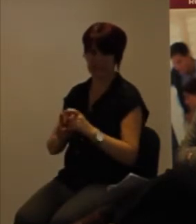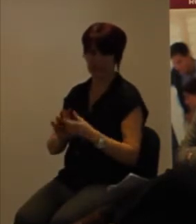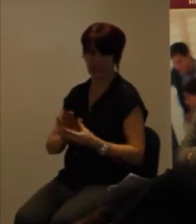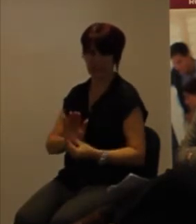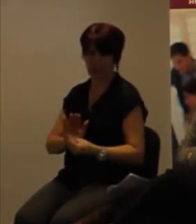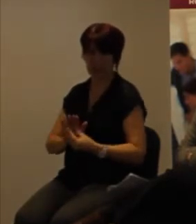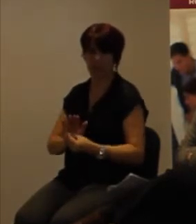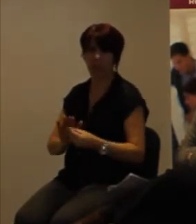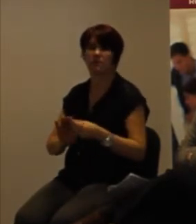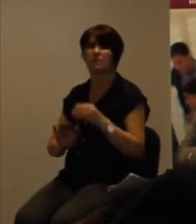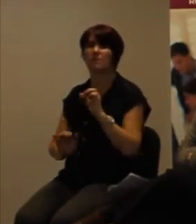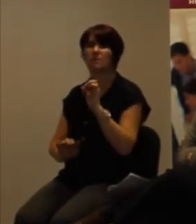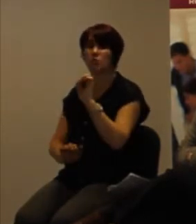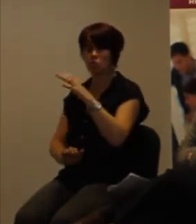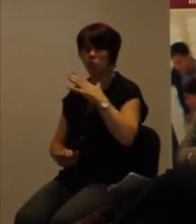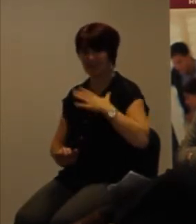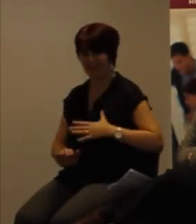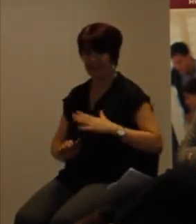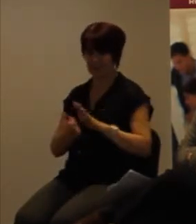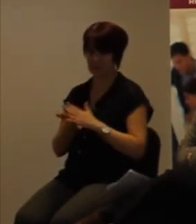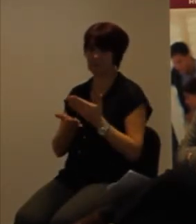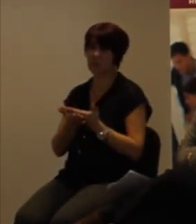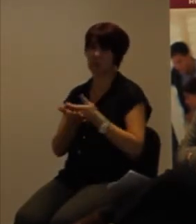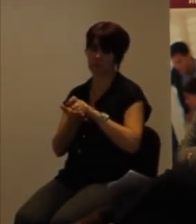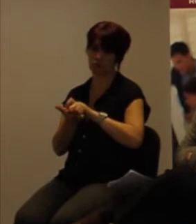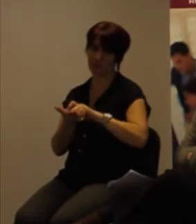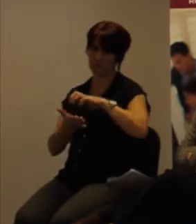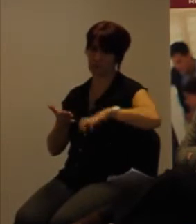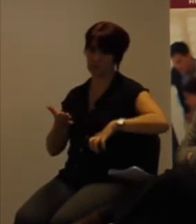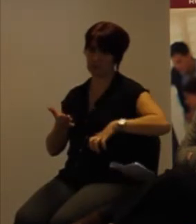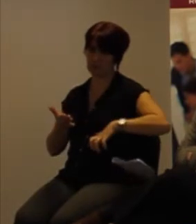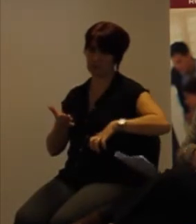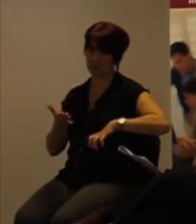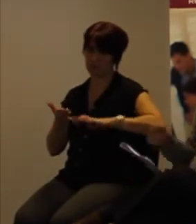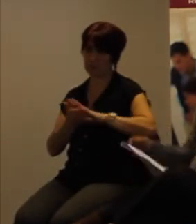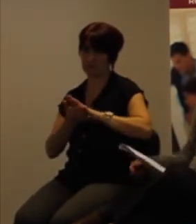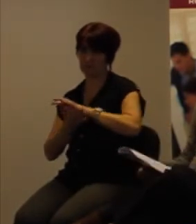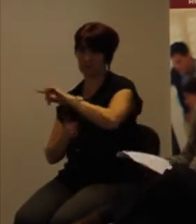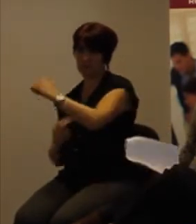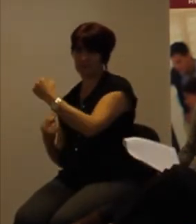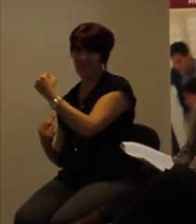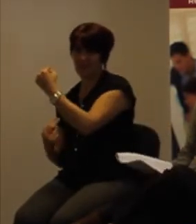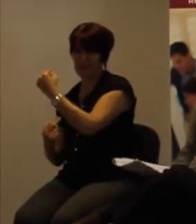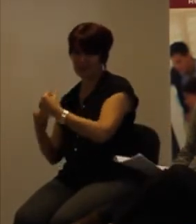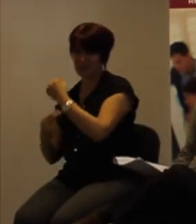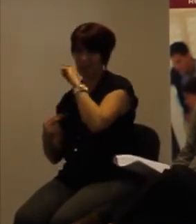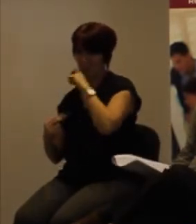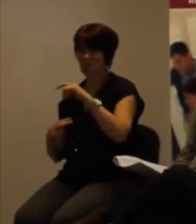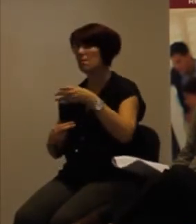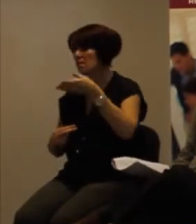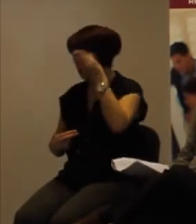assessment, you need to provide a transcript for which the assessment will go along with the